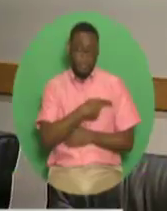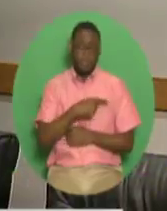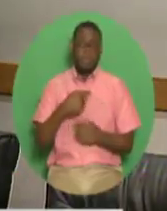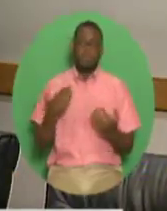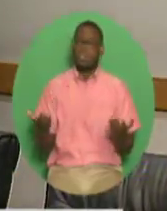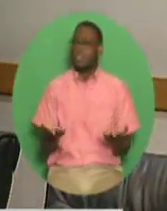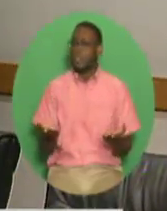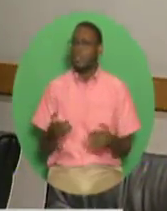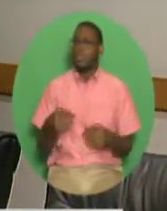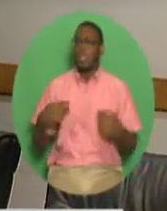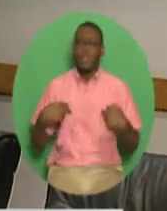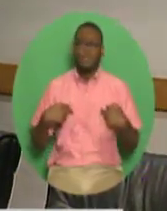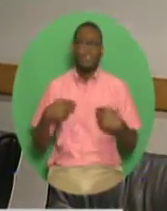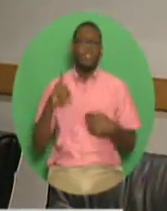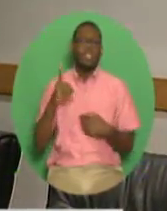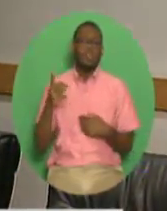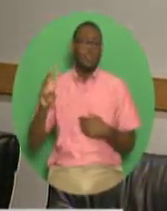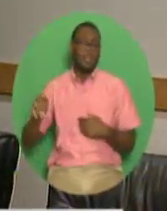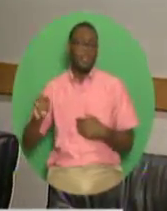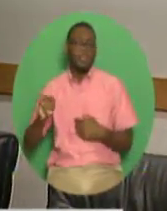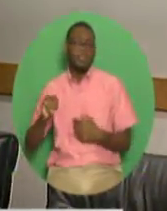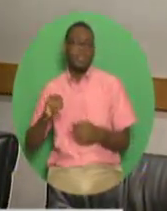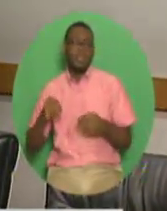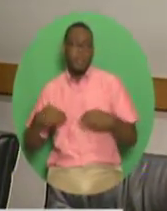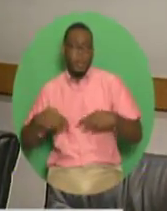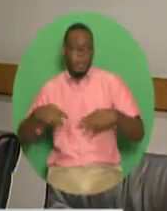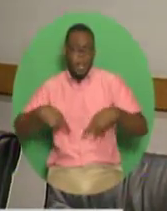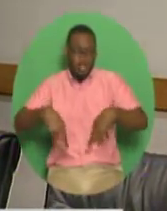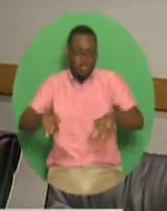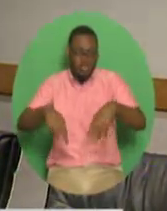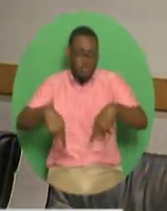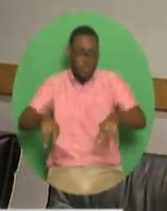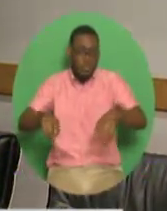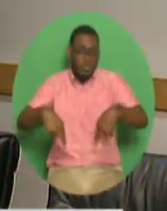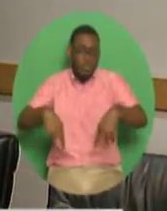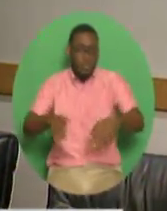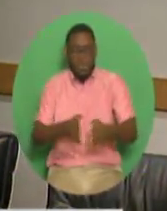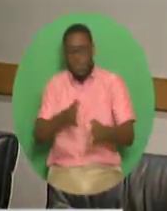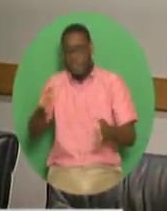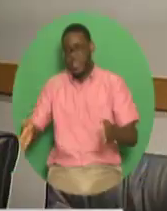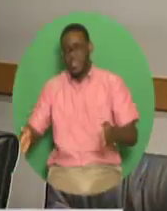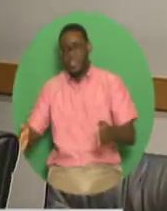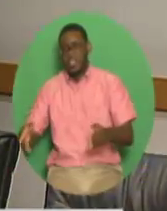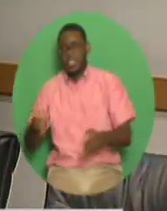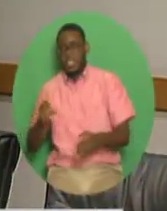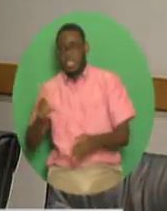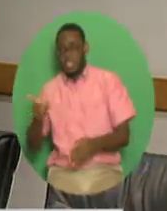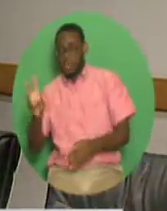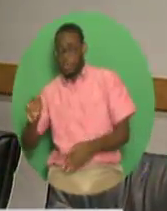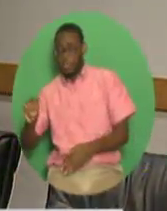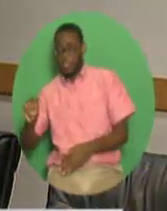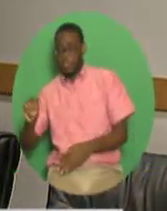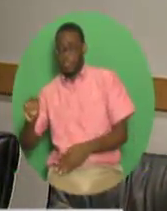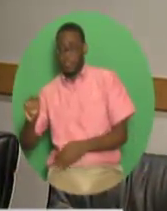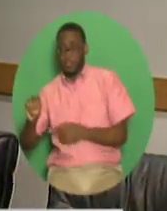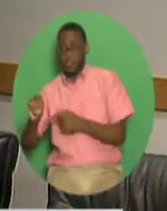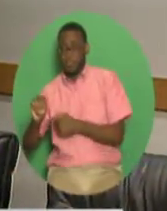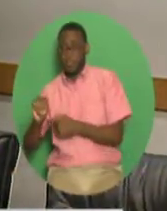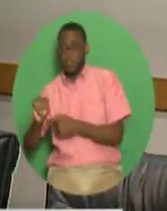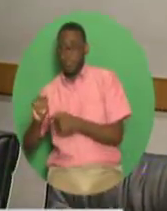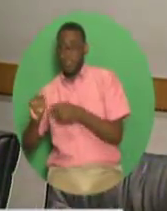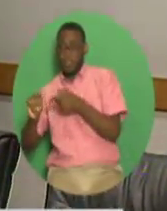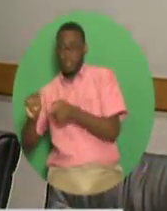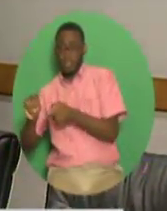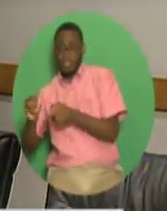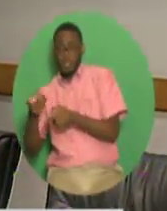Road, which is across from Diego Martin Central and very close to Diego Martin Northeast. It's actually, when you look at it, it's almost at the center of the 3